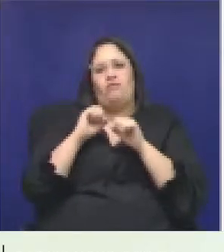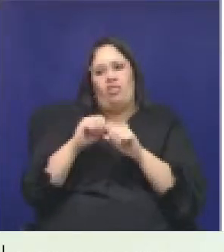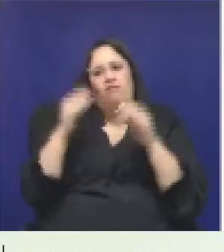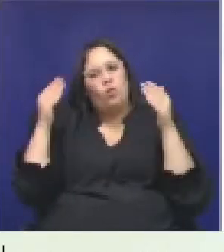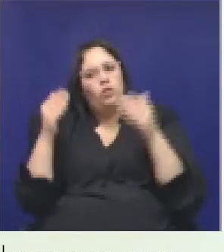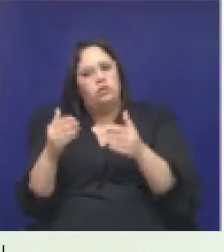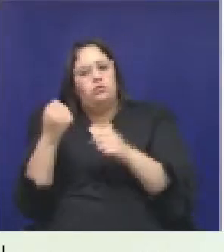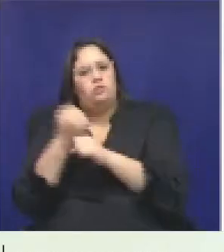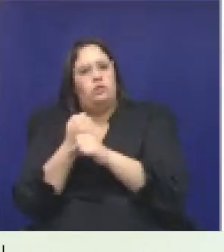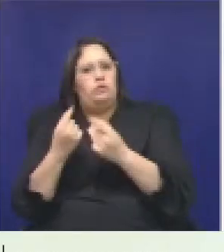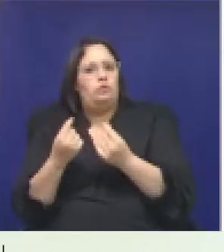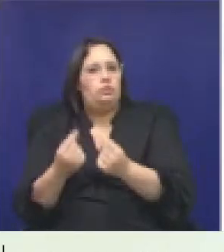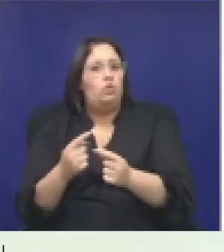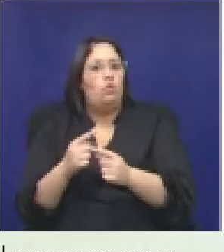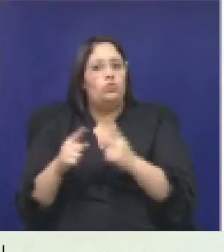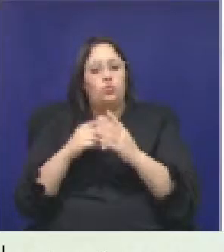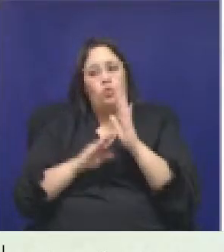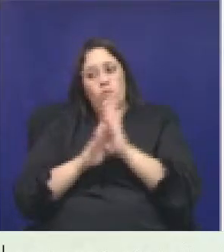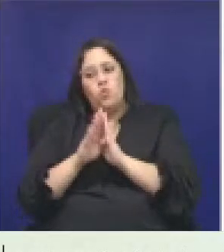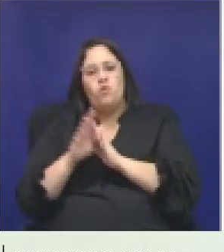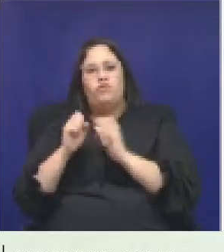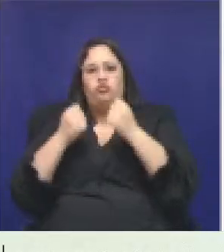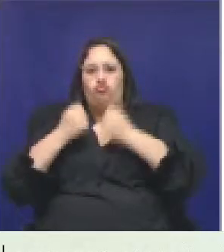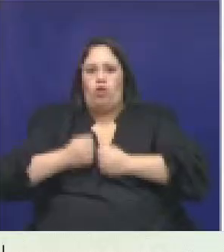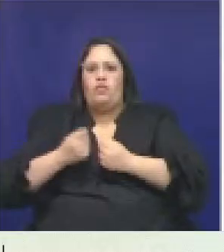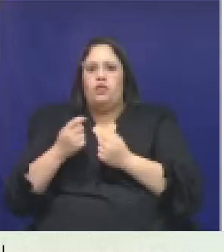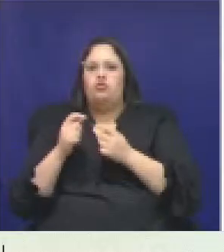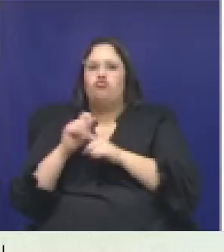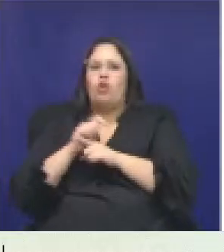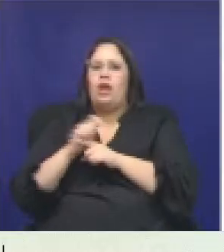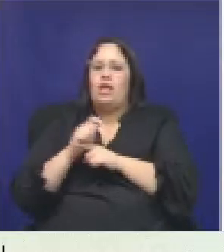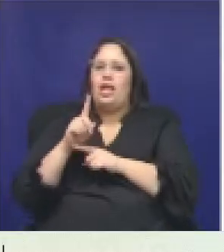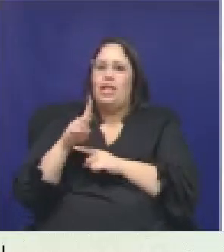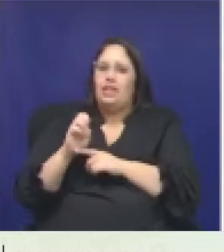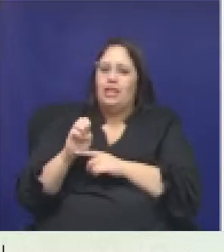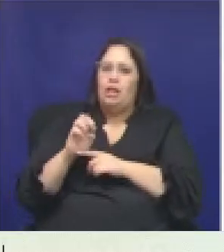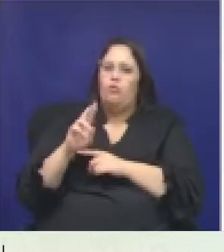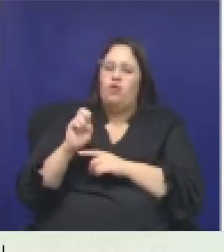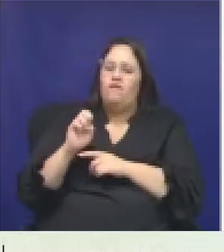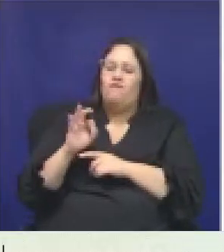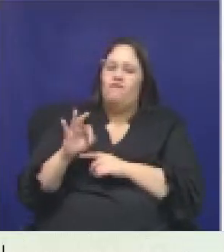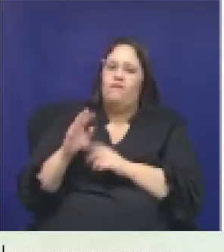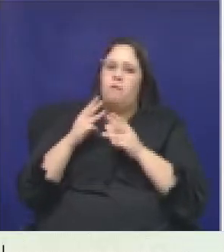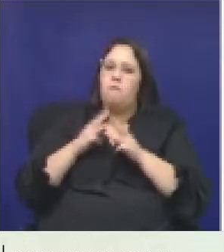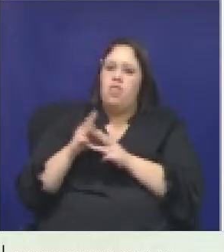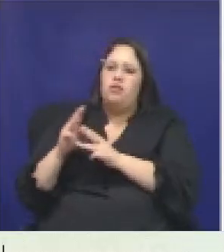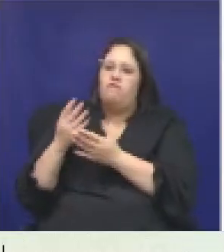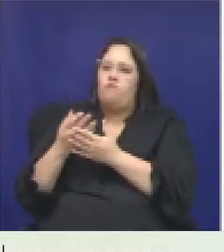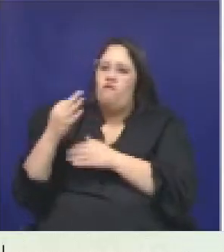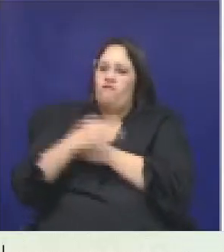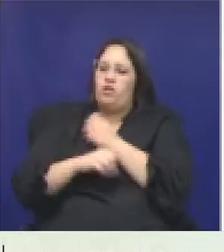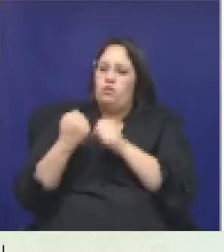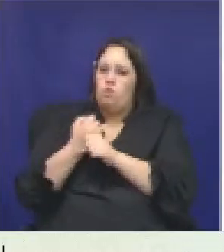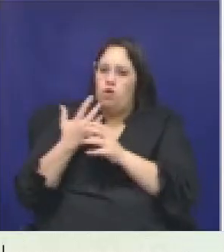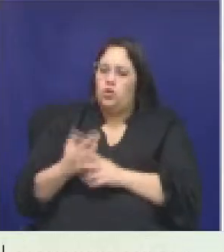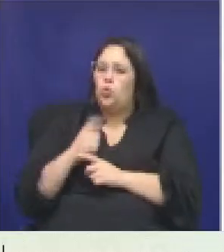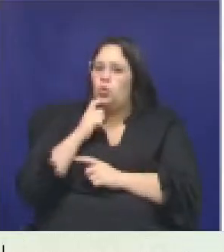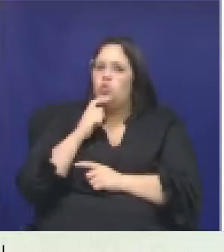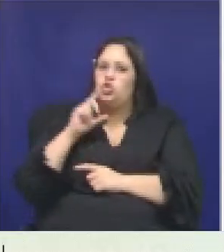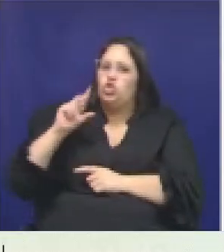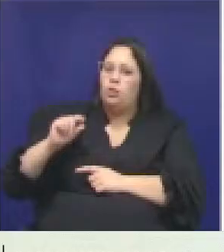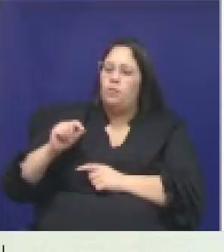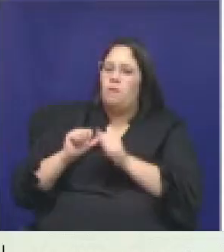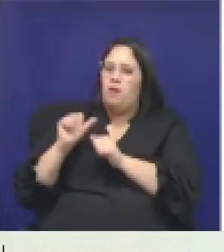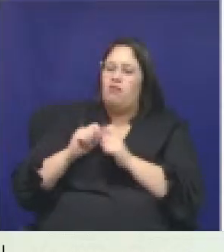focus groups, to strengthen the training and debriefing mechanisms of its field workers, and to use cheaper, better, and faster technology